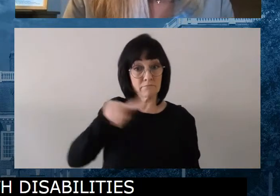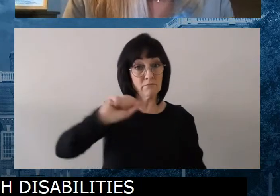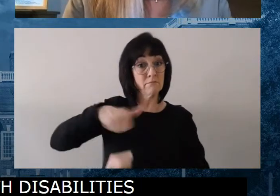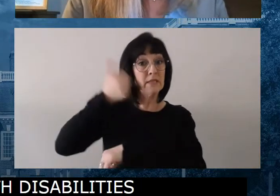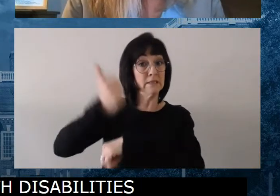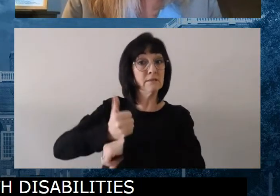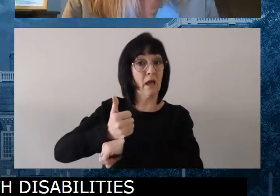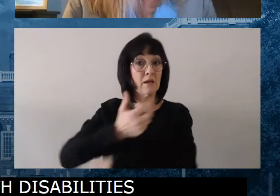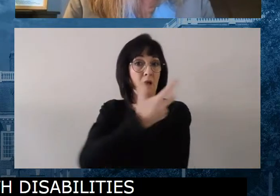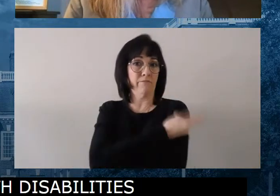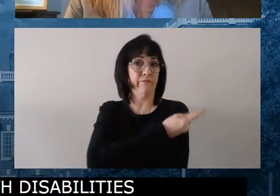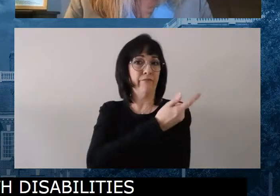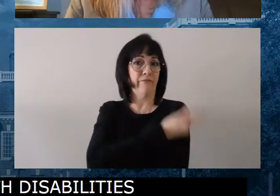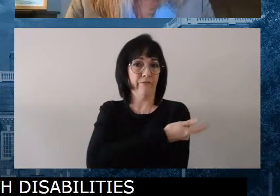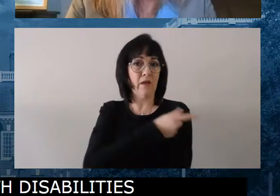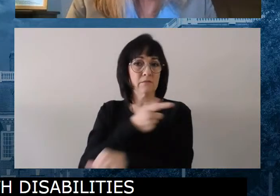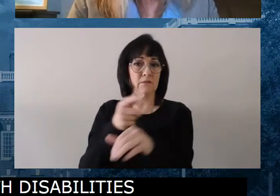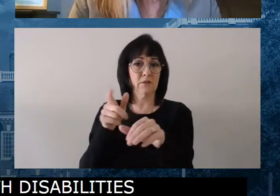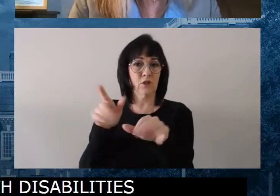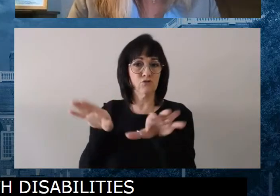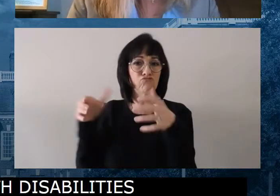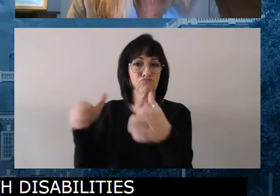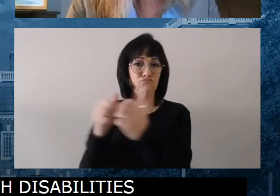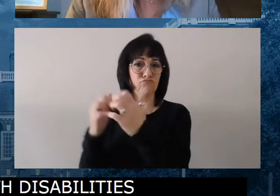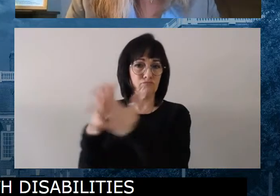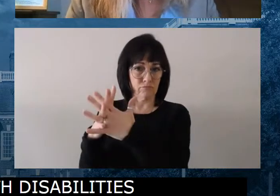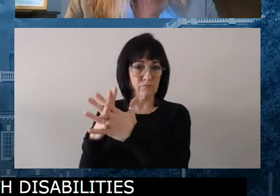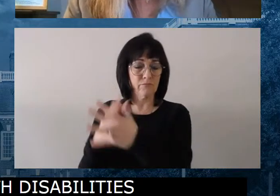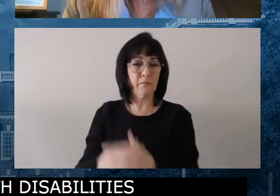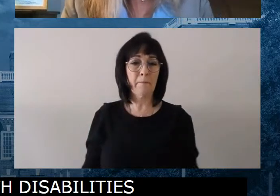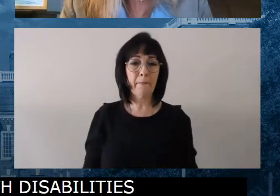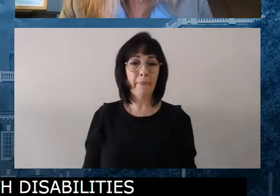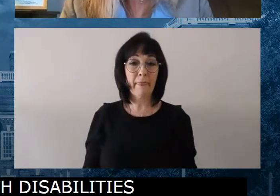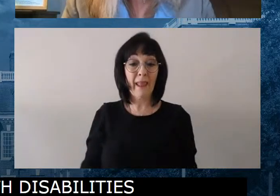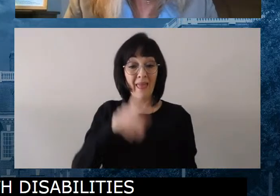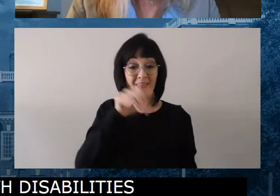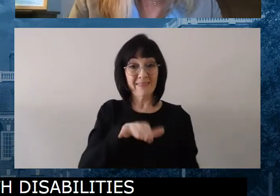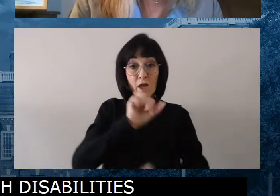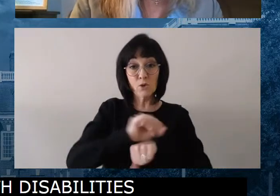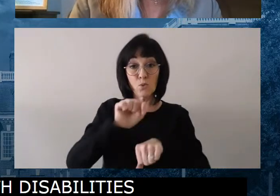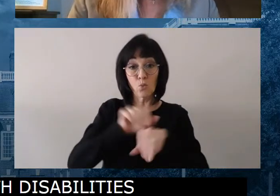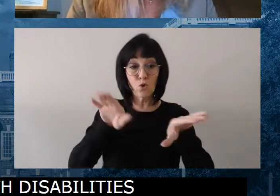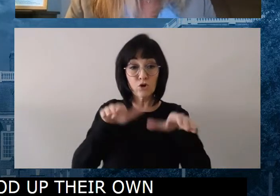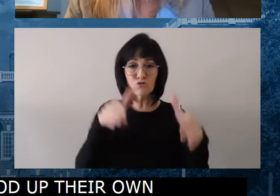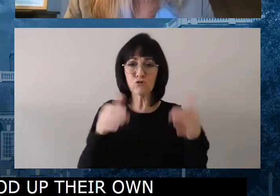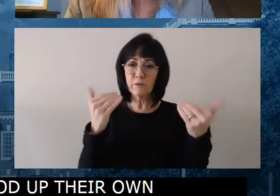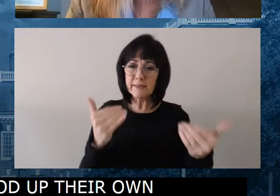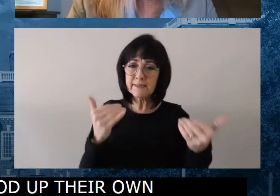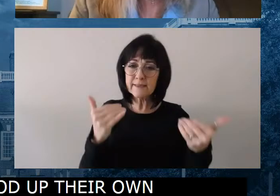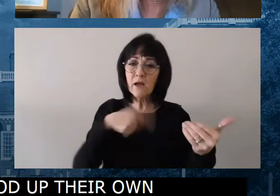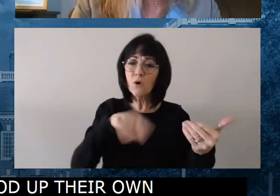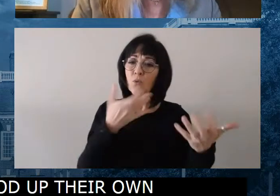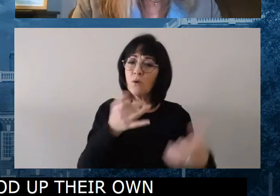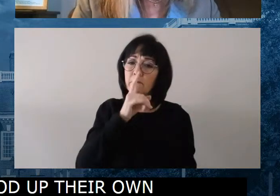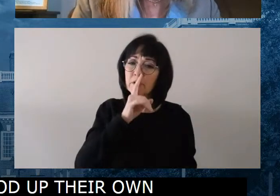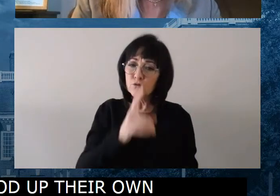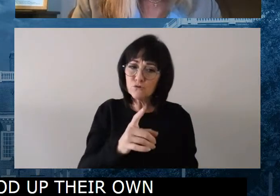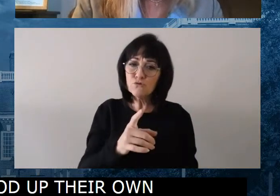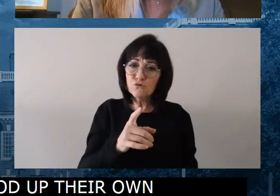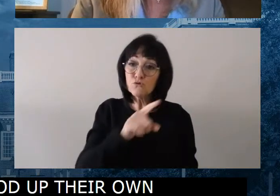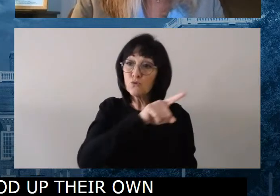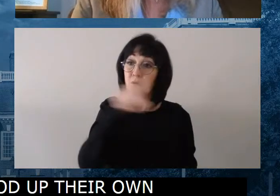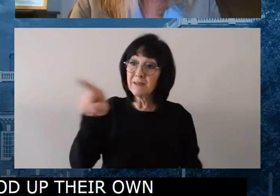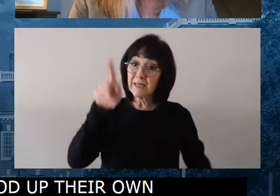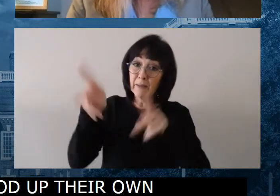Additionally, this group is really now very focused on ensuring that individuals with disabilities and their